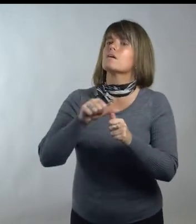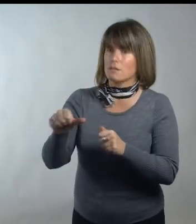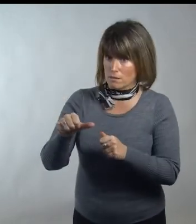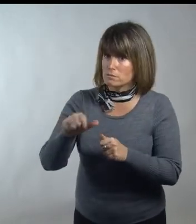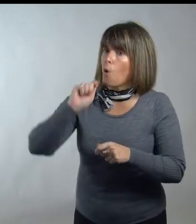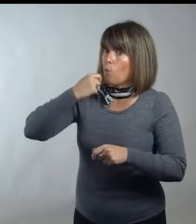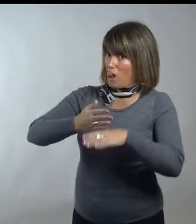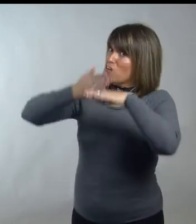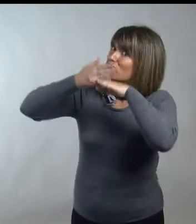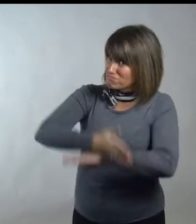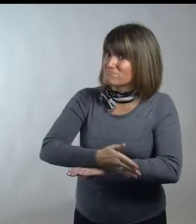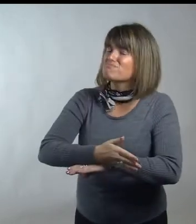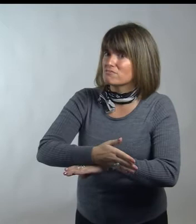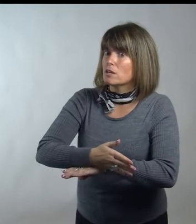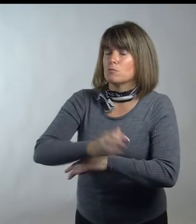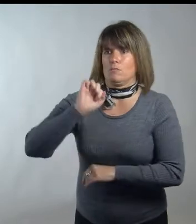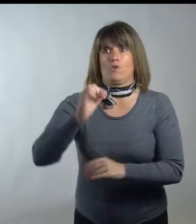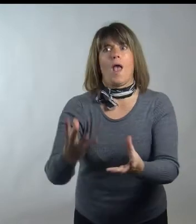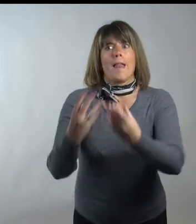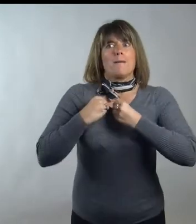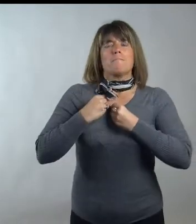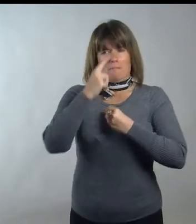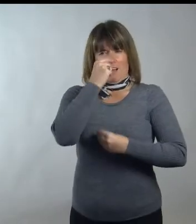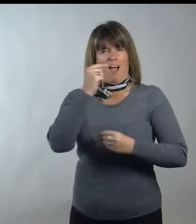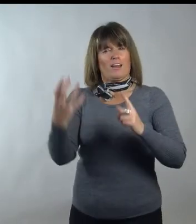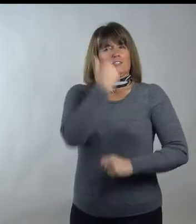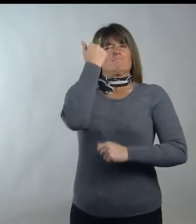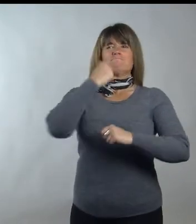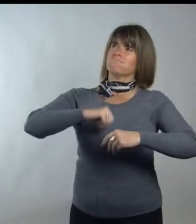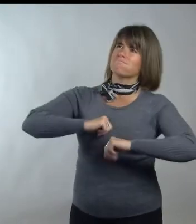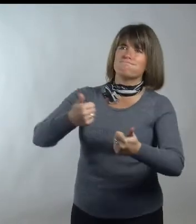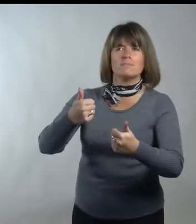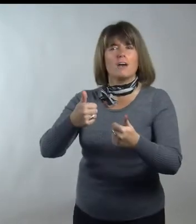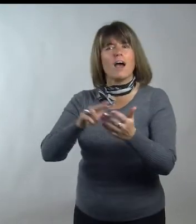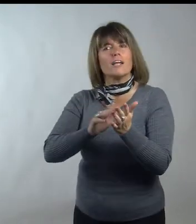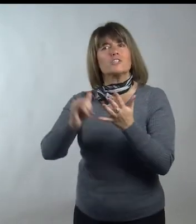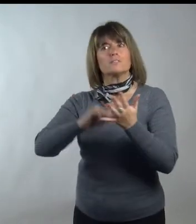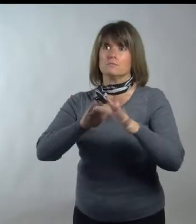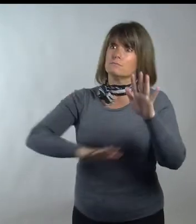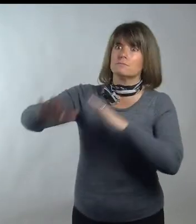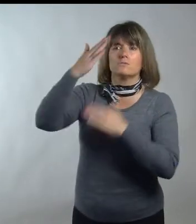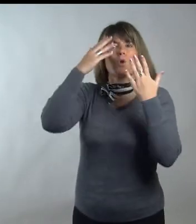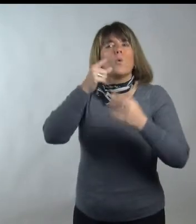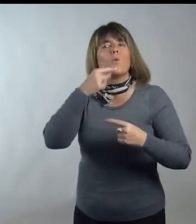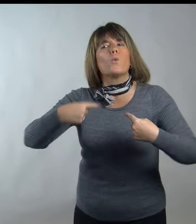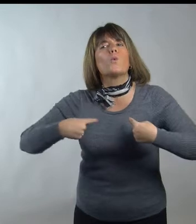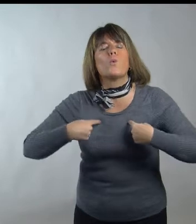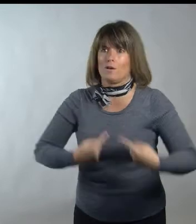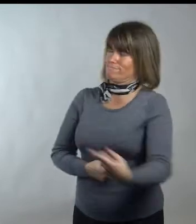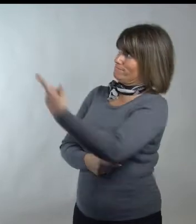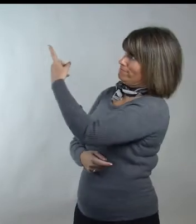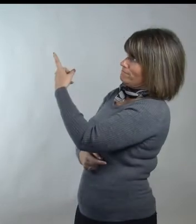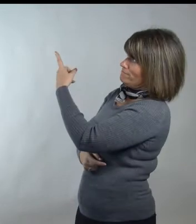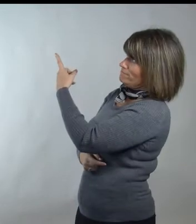your help we could have an NHS that is as good as the very best anywhere. In case you don't know, we are Abertawe